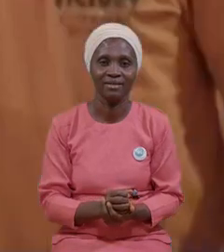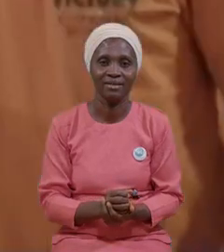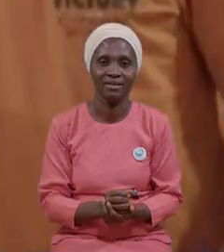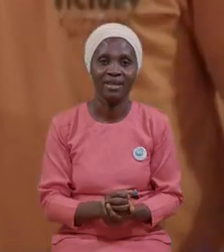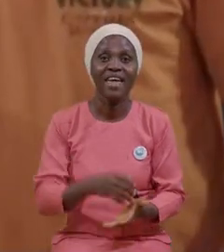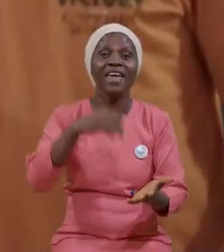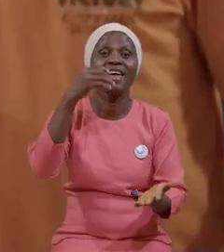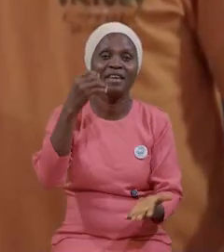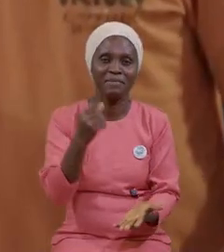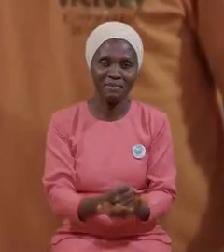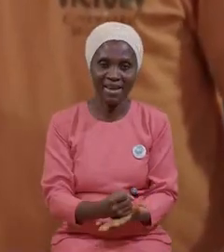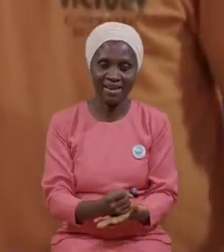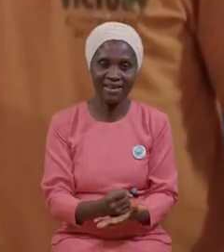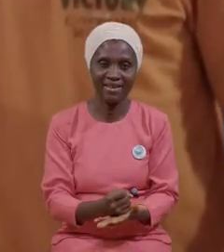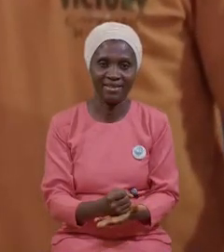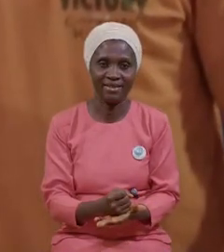Amen.